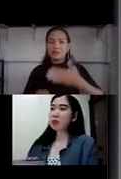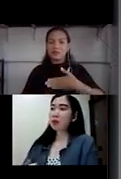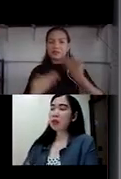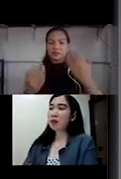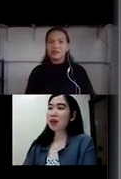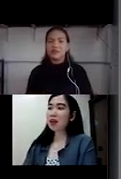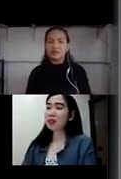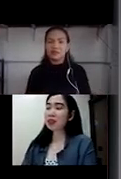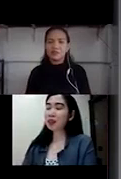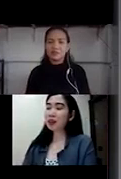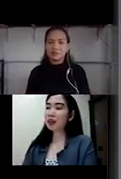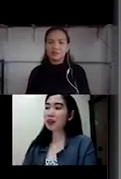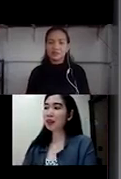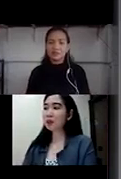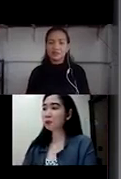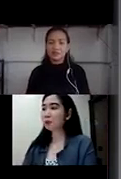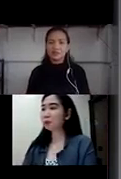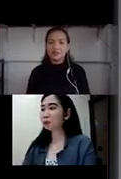Yung mga maraming